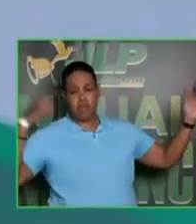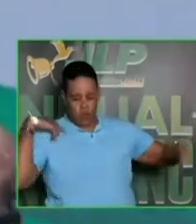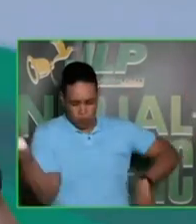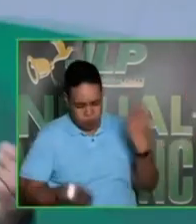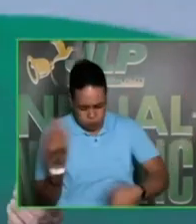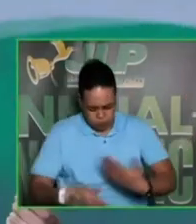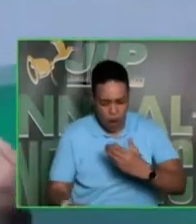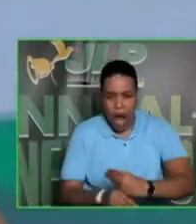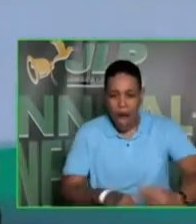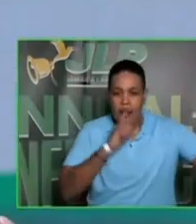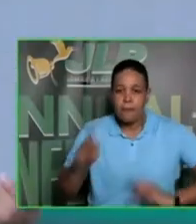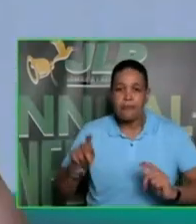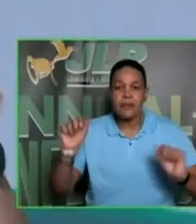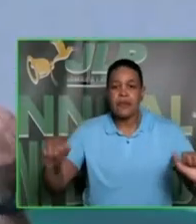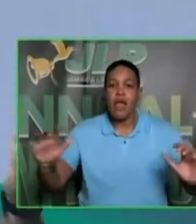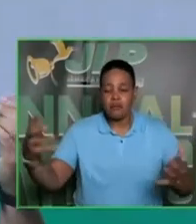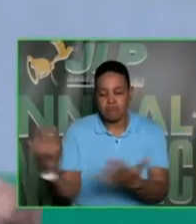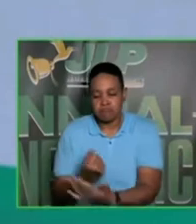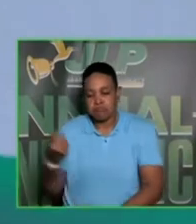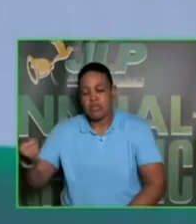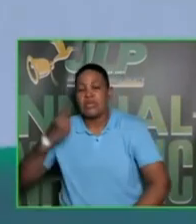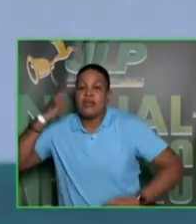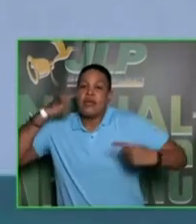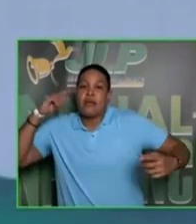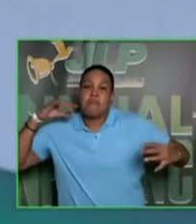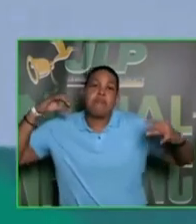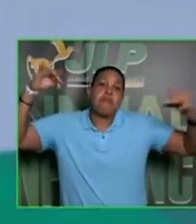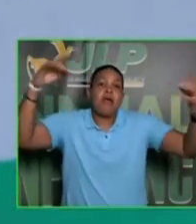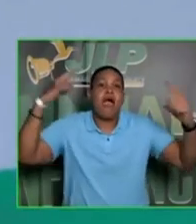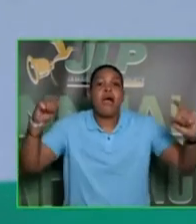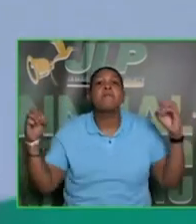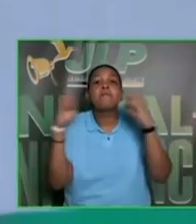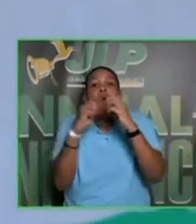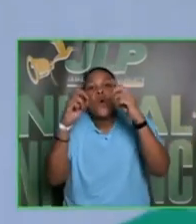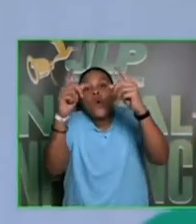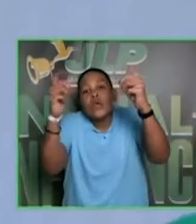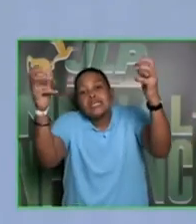so that the people can get their prosperity much more quickly.